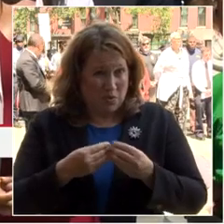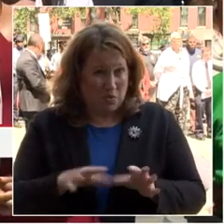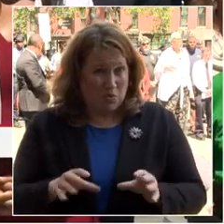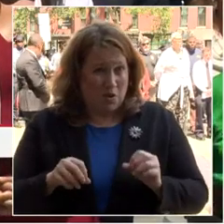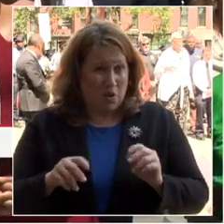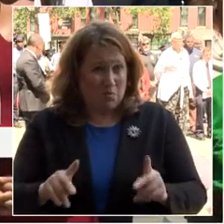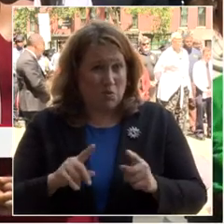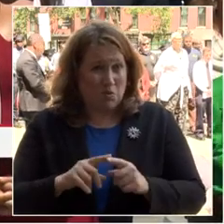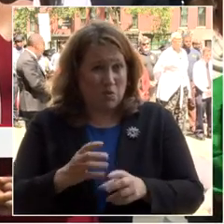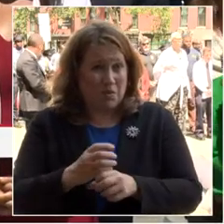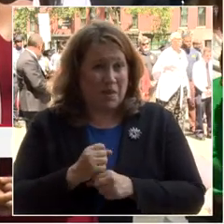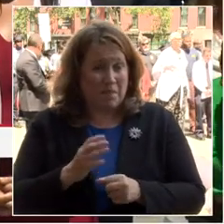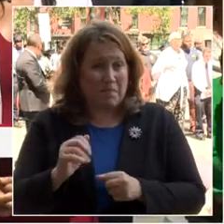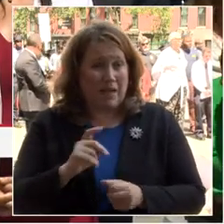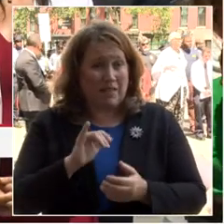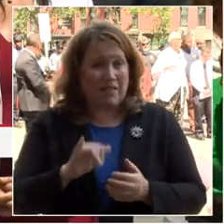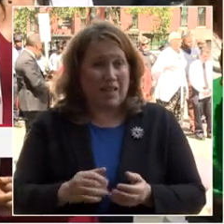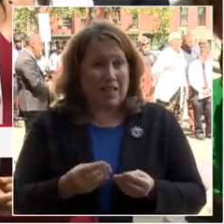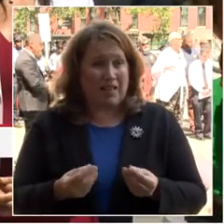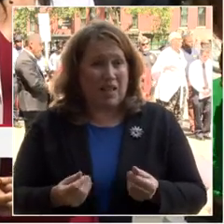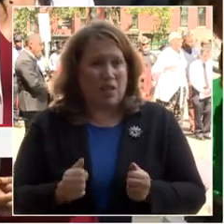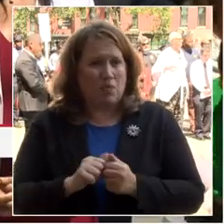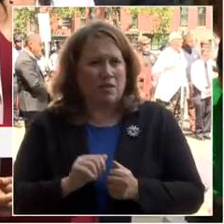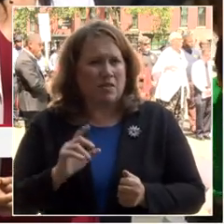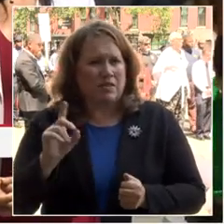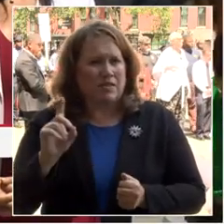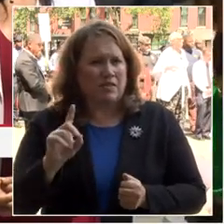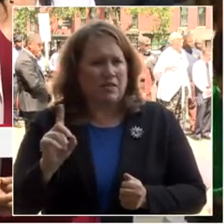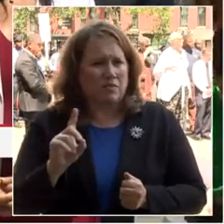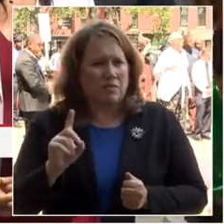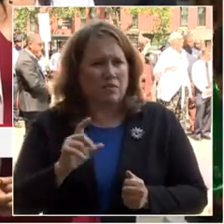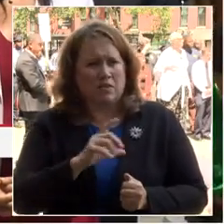get back that land with a democratically controlled Congress?